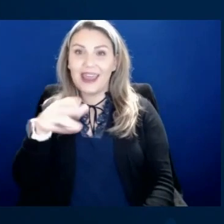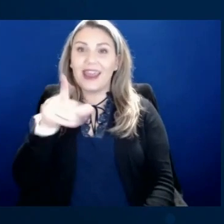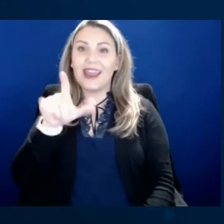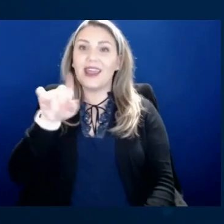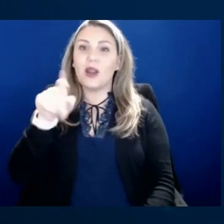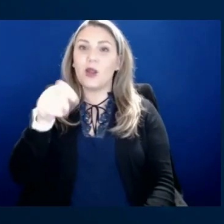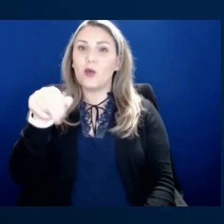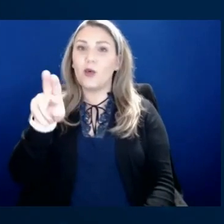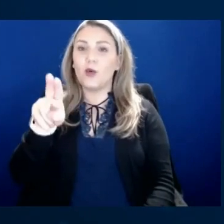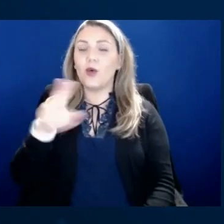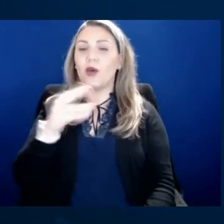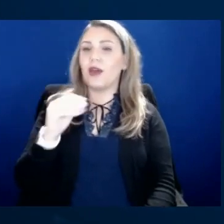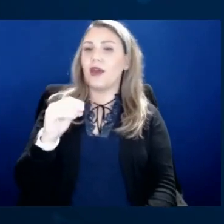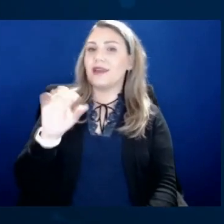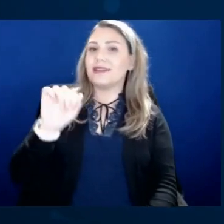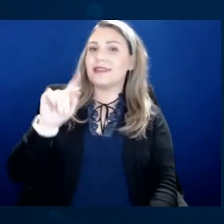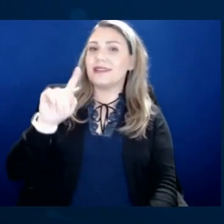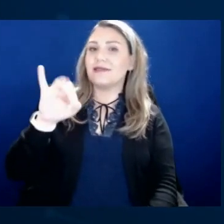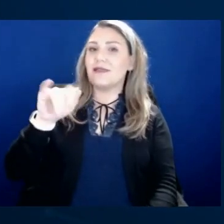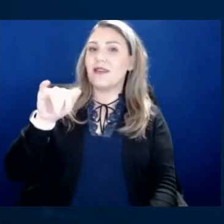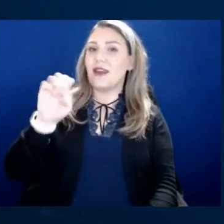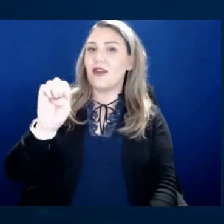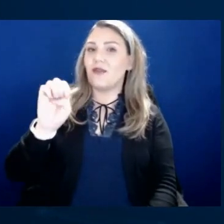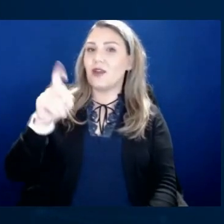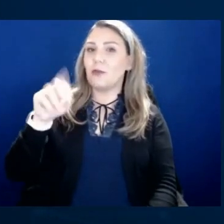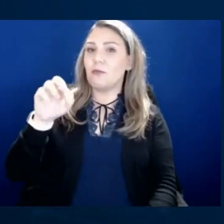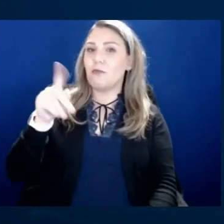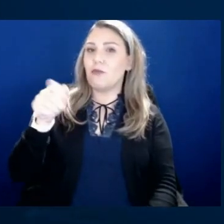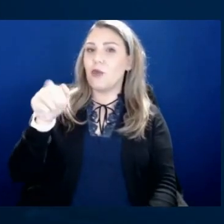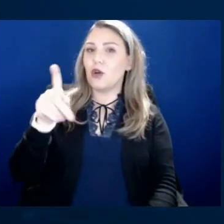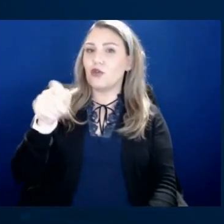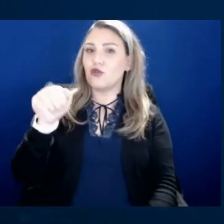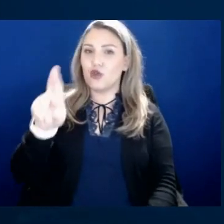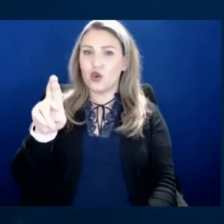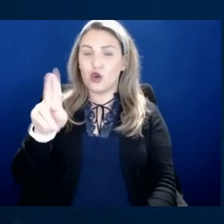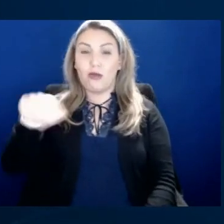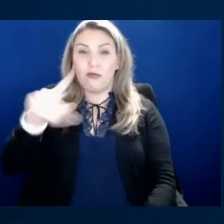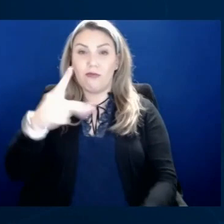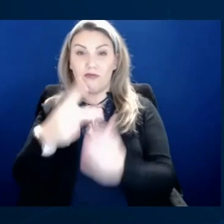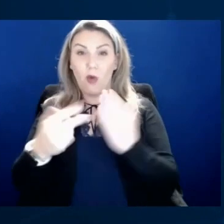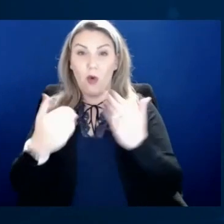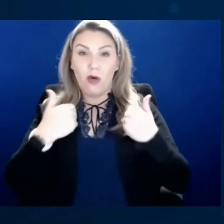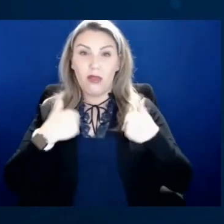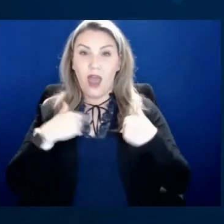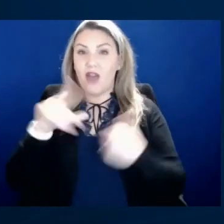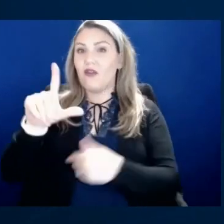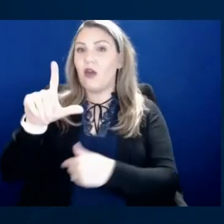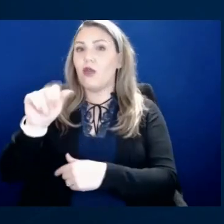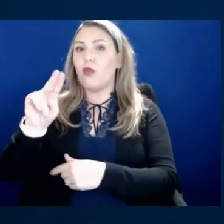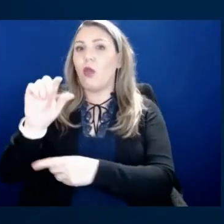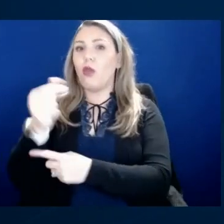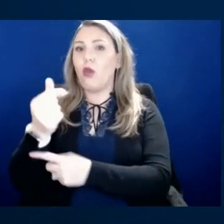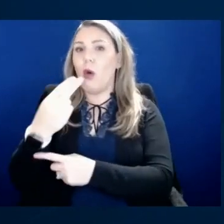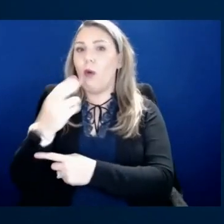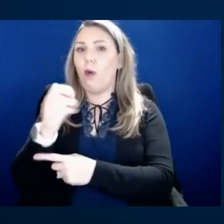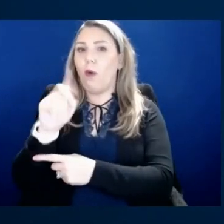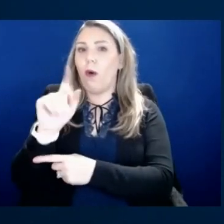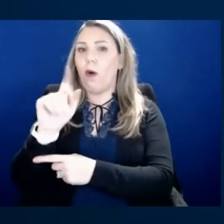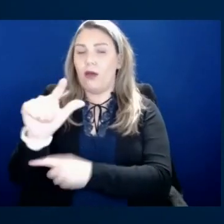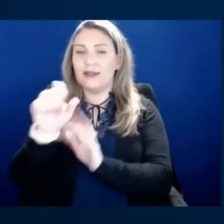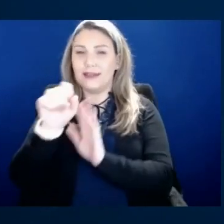been battling COVID long-haul symptoms. And they sought out the services of Turning Point. So we're going to hear all about